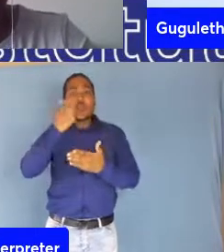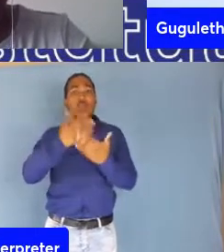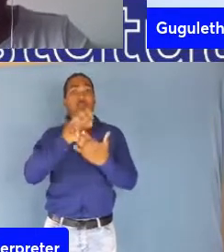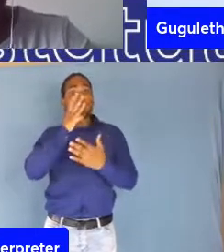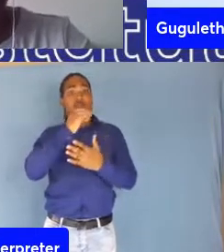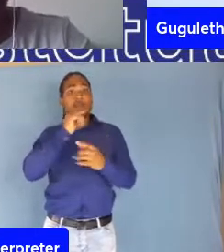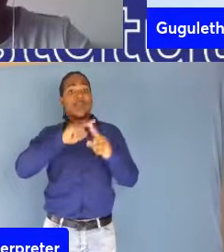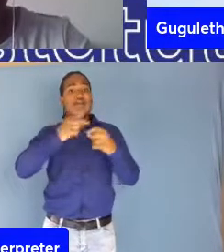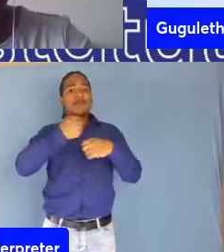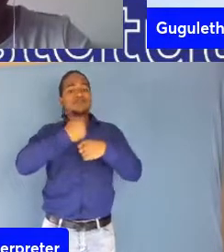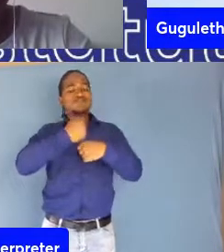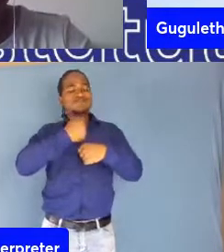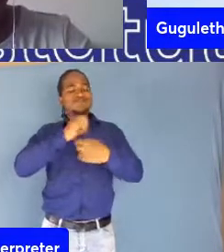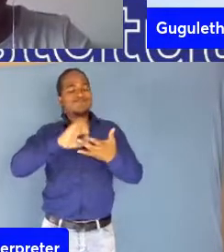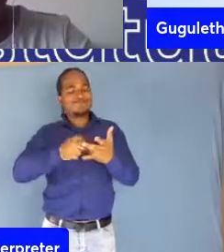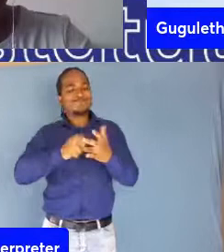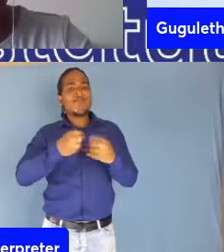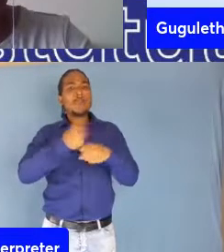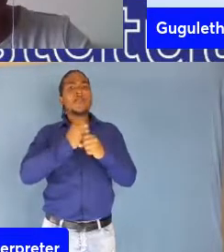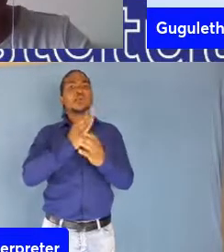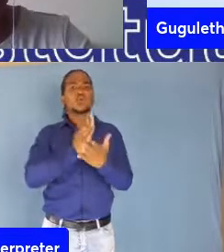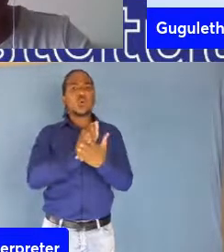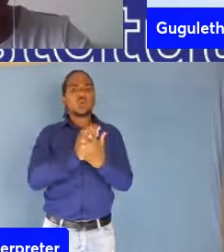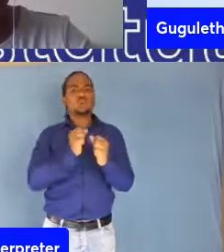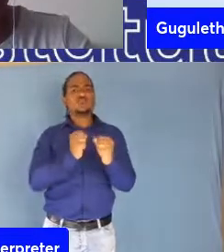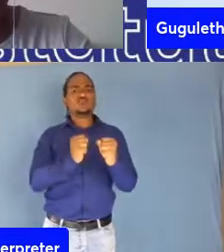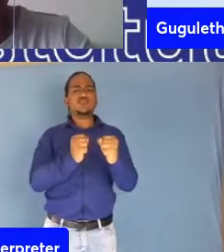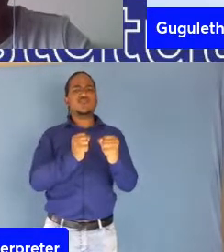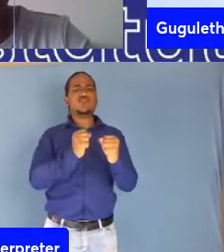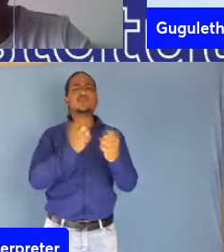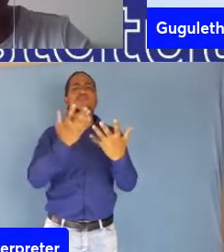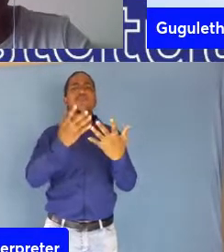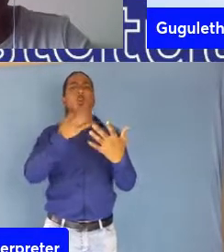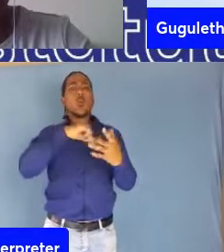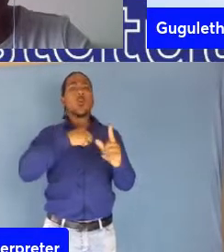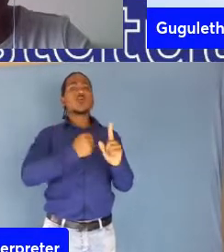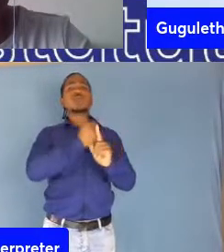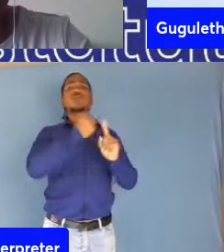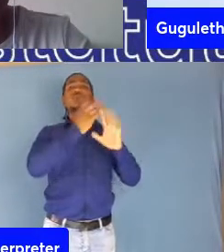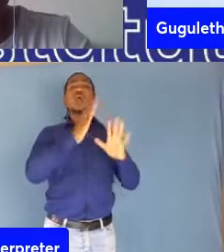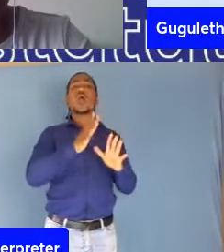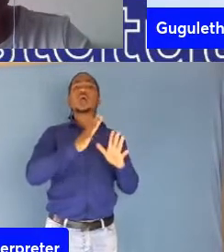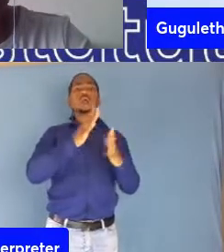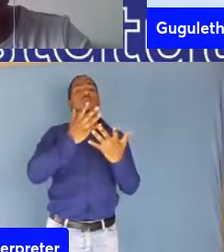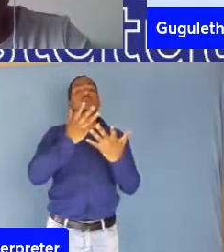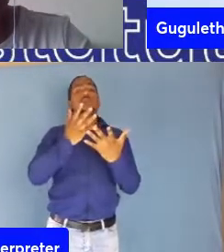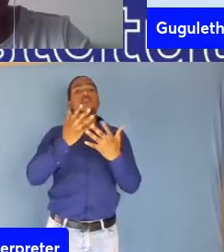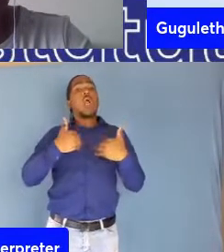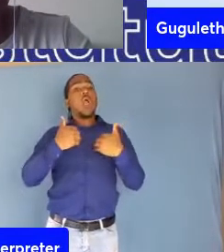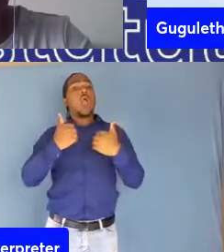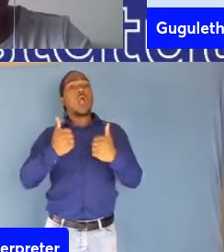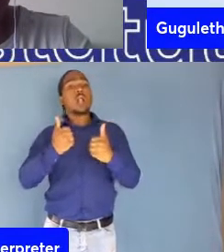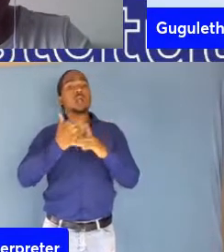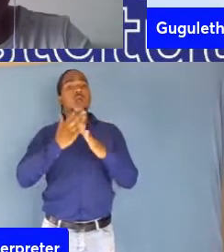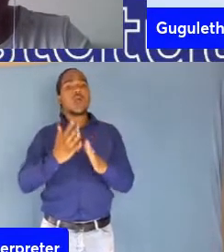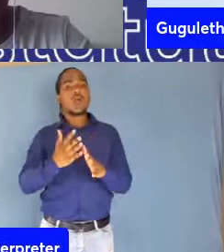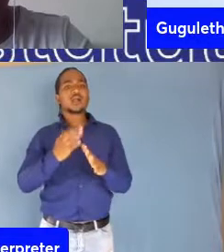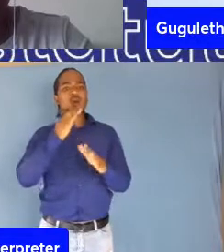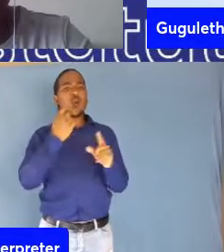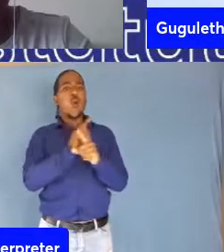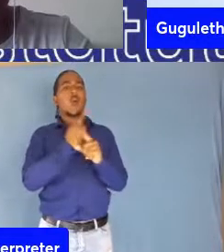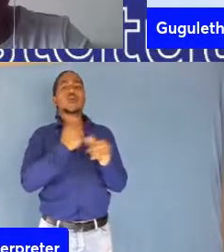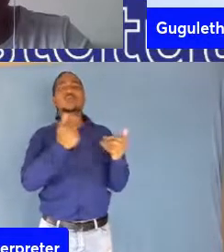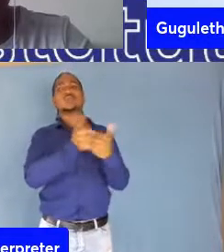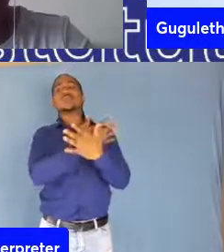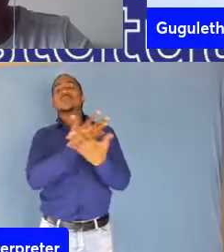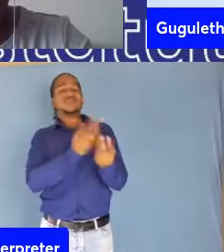say, sometimes even as activists and as health professionals, we miss the younger ones. I mean, it's not easy to work with kids. It's not easy